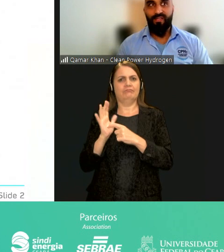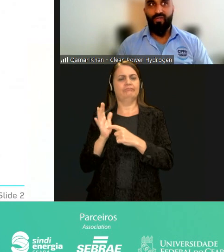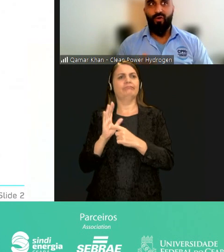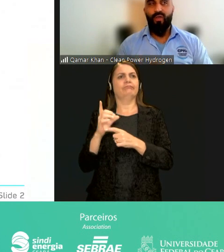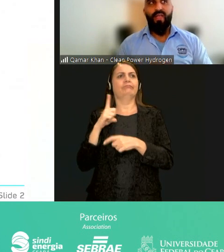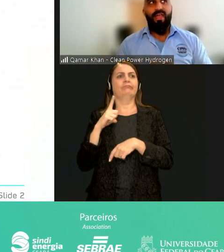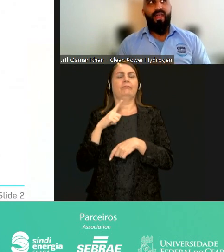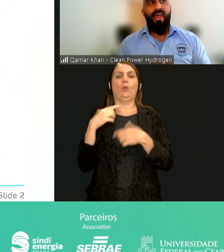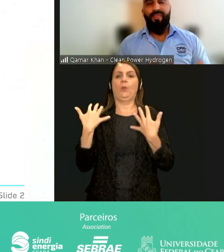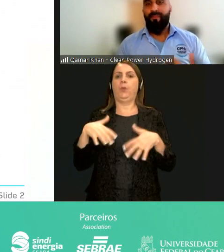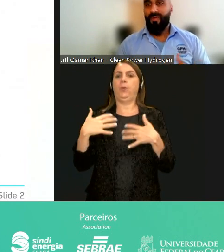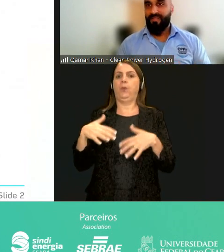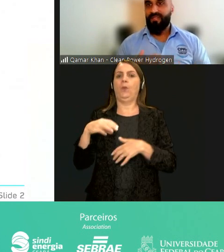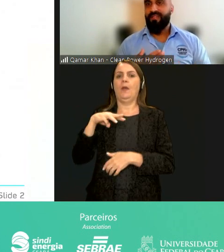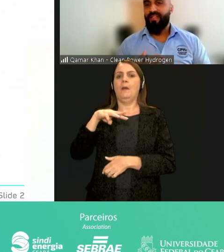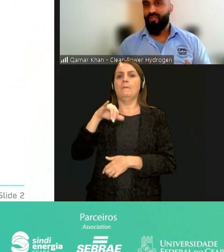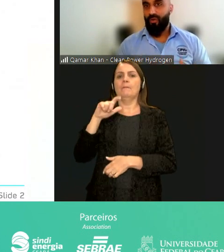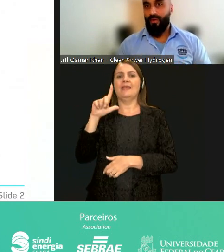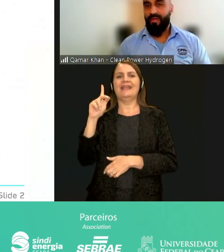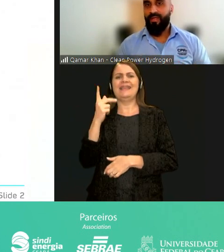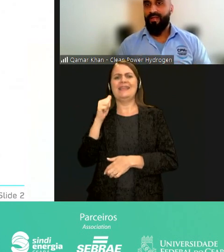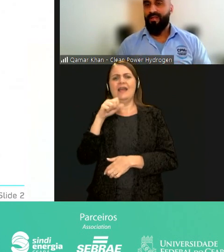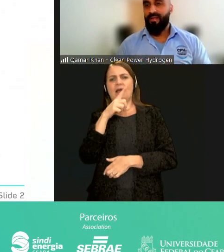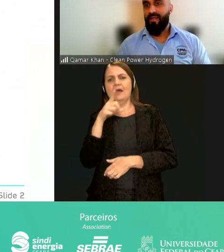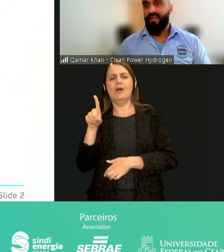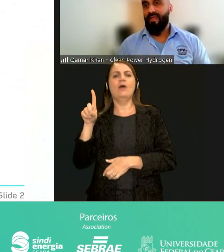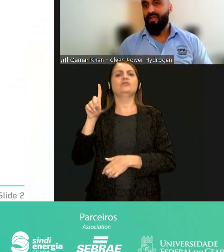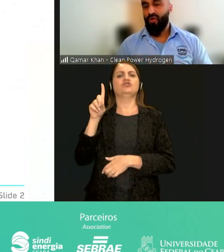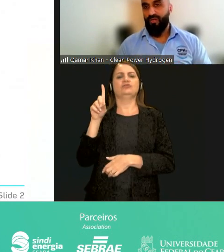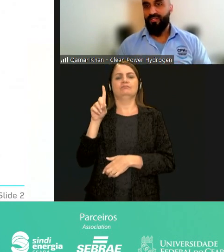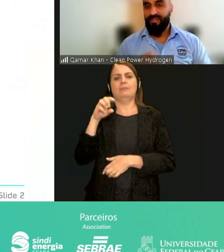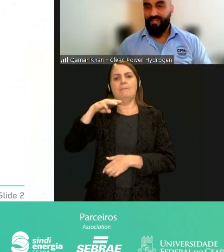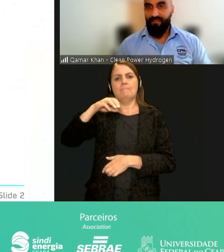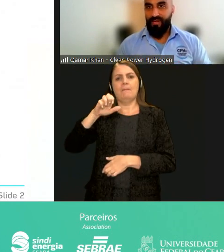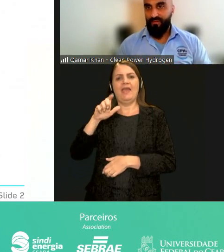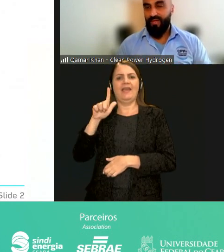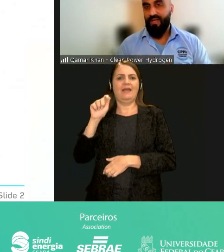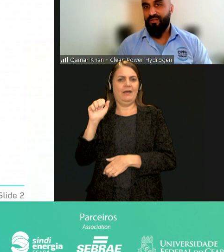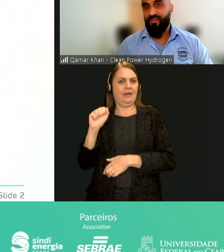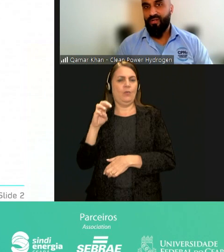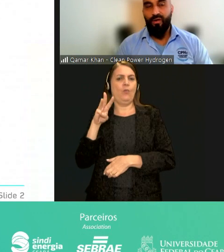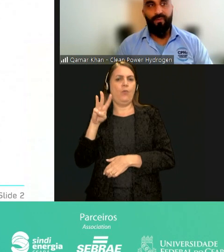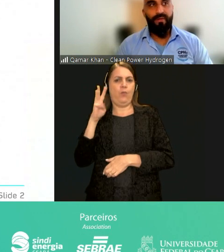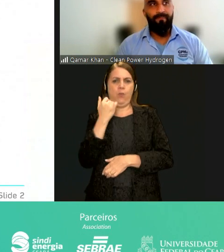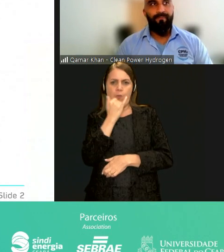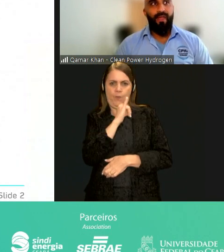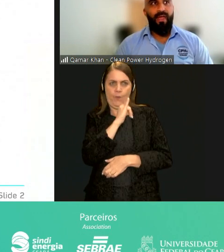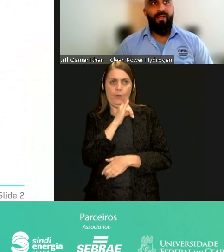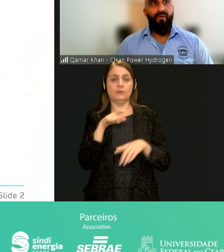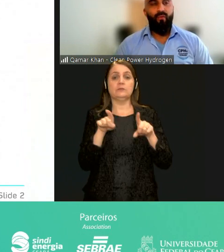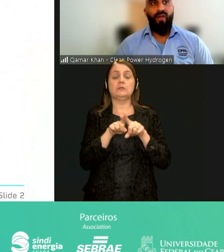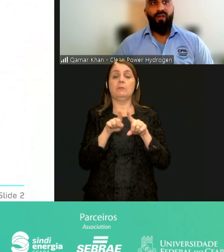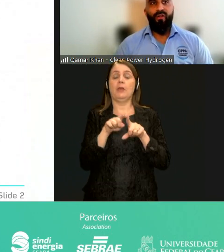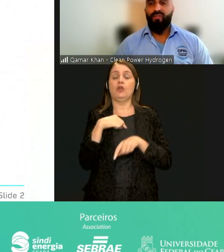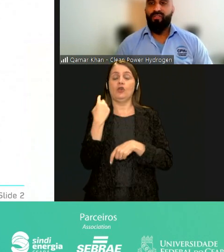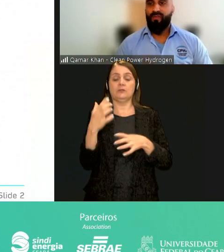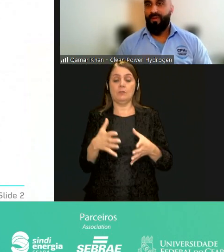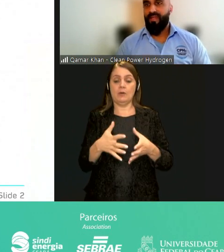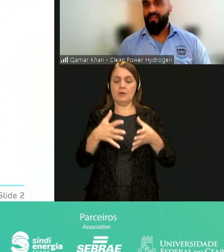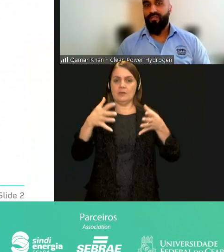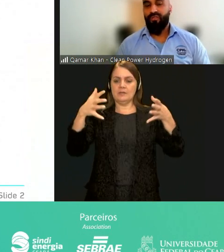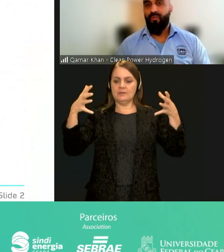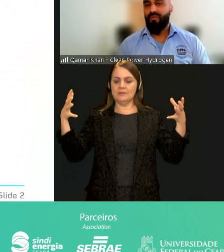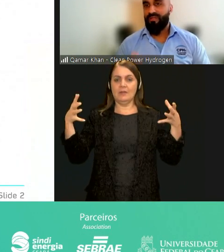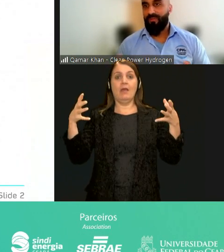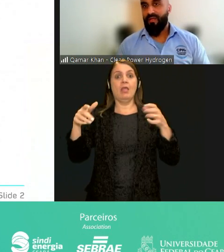market. So the business is growing in accordance to the demand of the hydrogen economy, and we are not just supplying